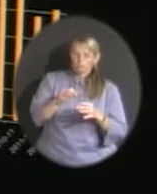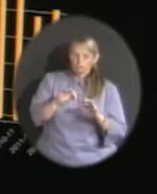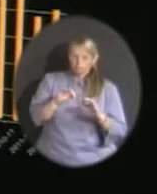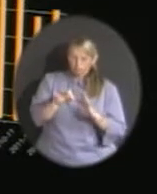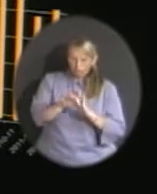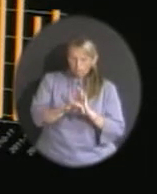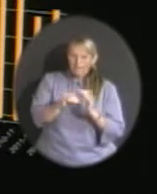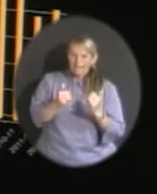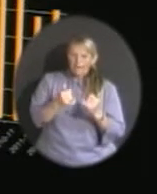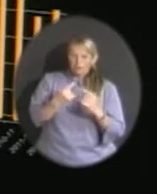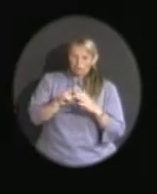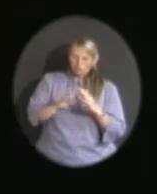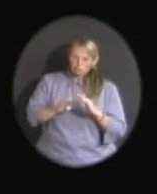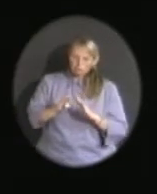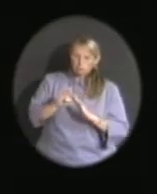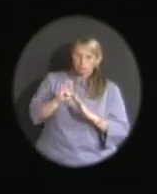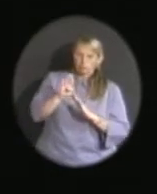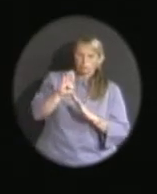level again.